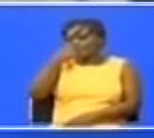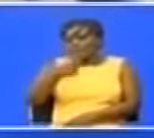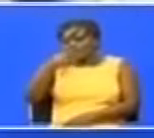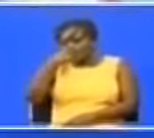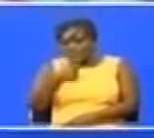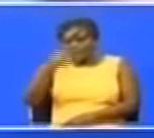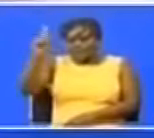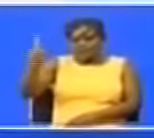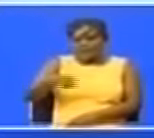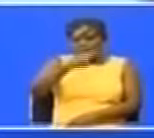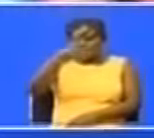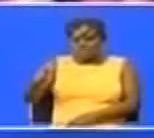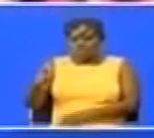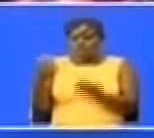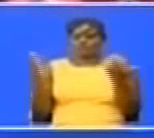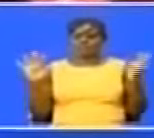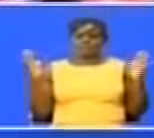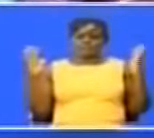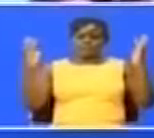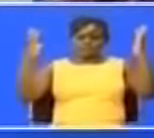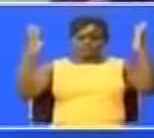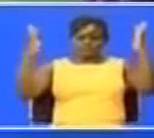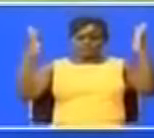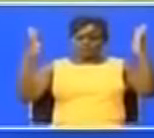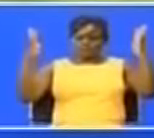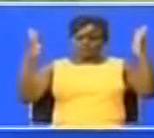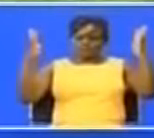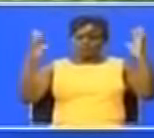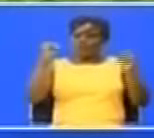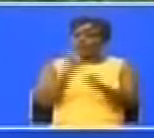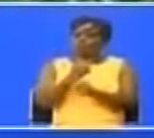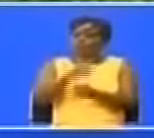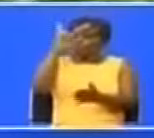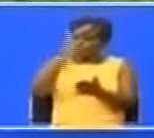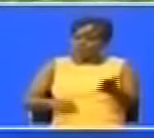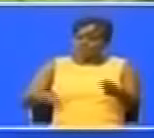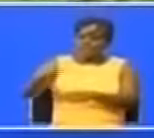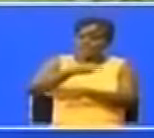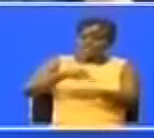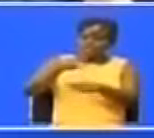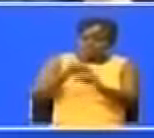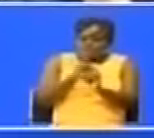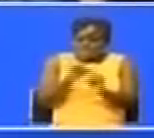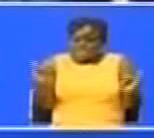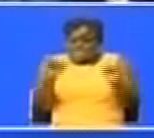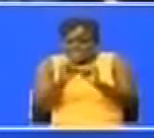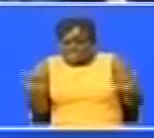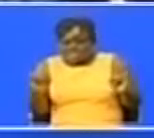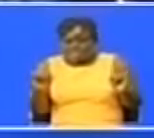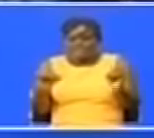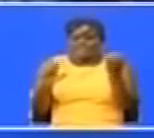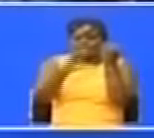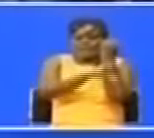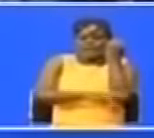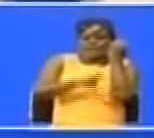who cancelled the Independence Day celebrations and in its place fixed a national cleanup exercise across this